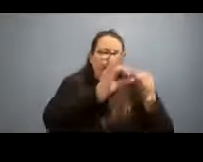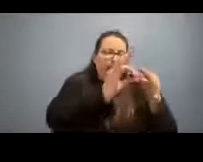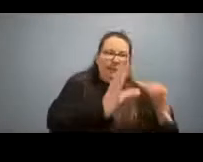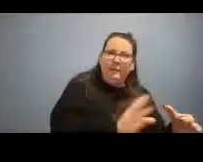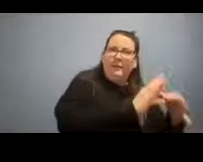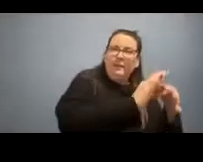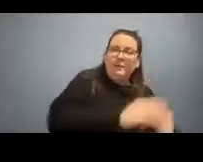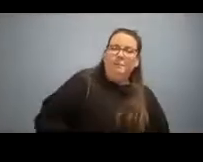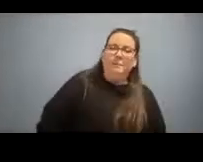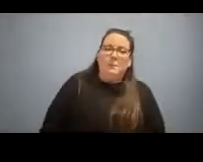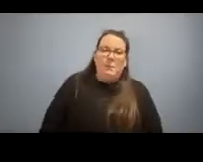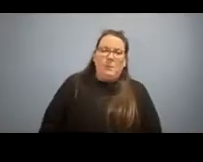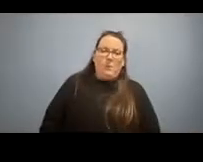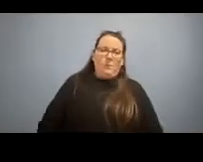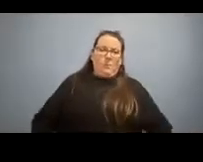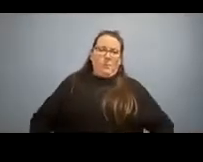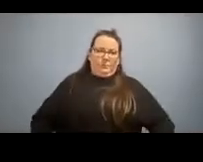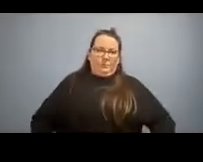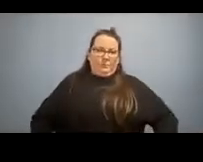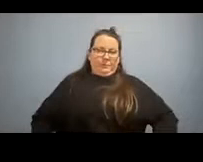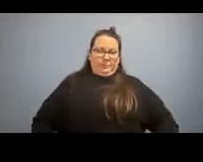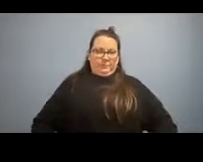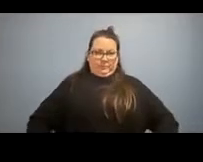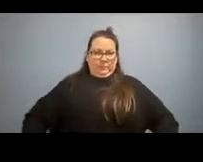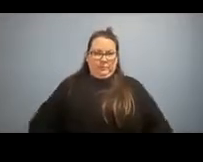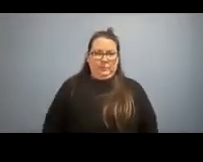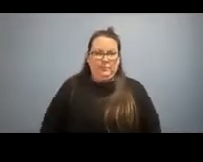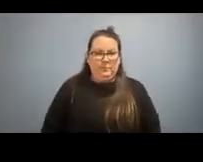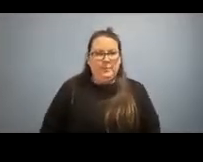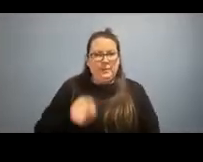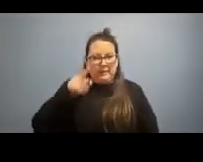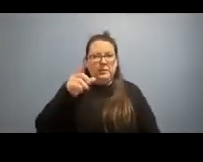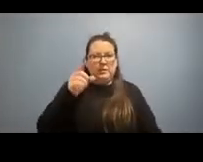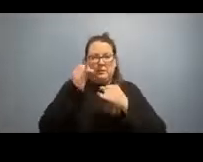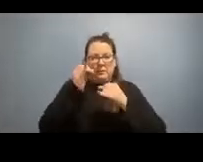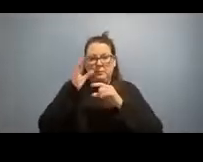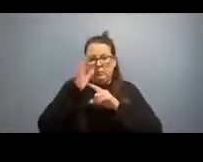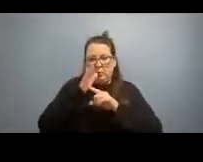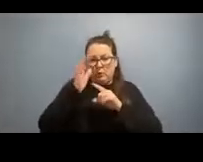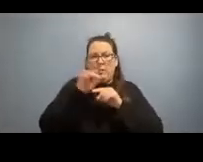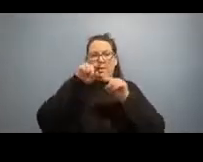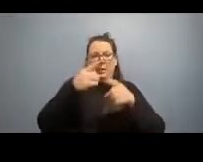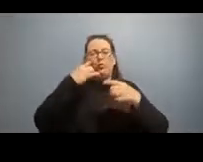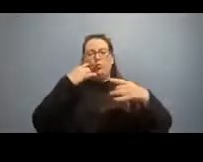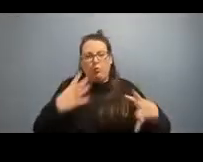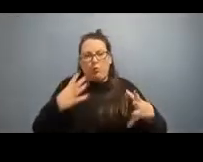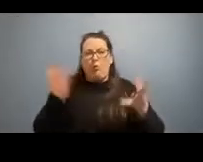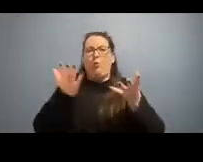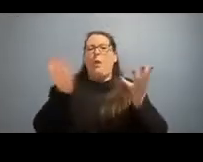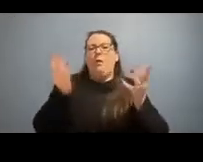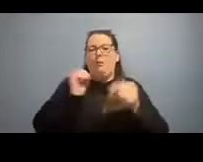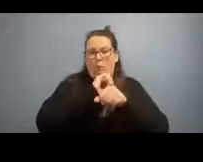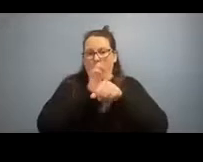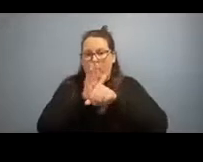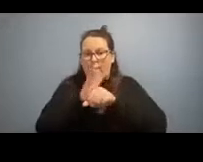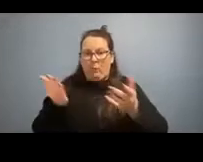please? Thank you. So this chart is important because it's showing us the case locations. And as